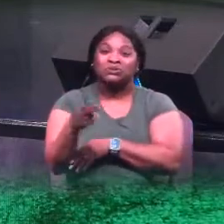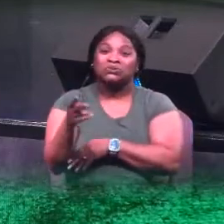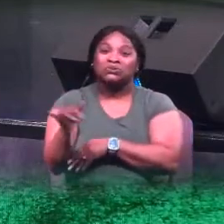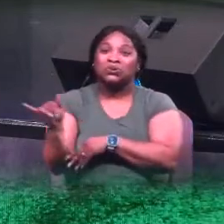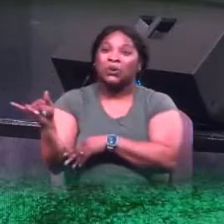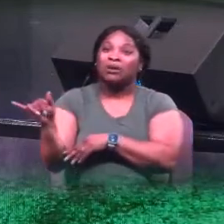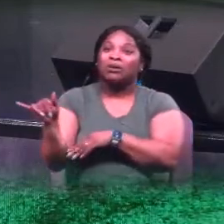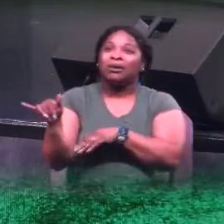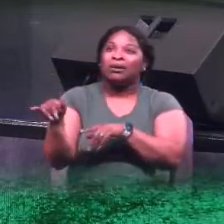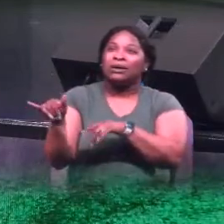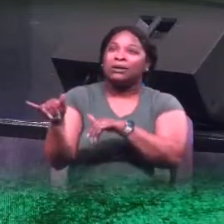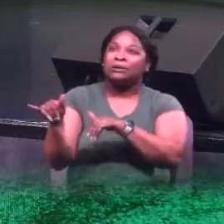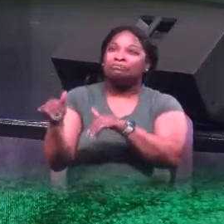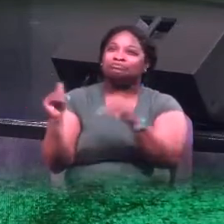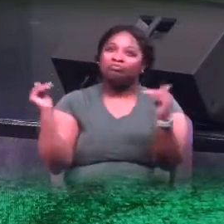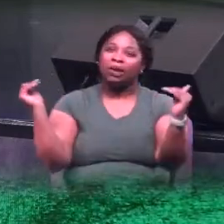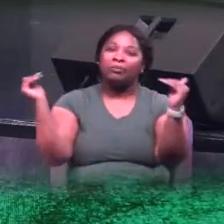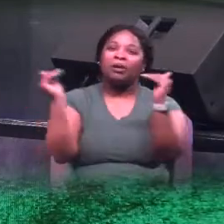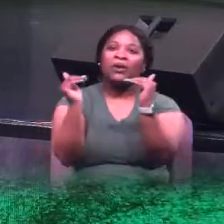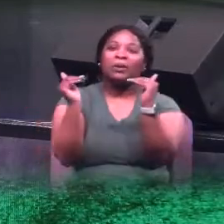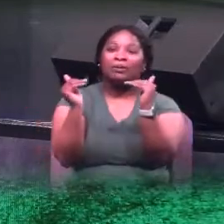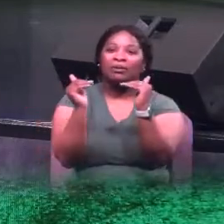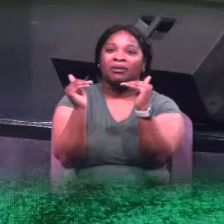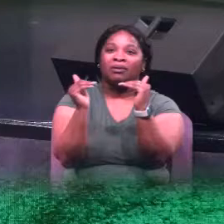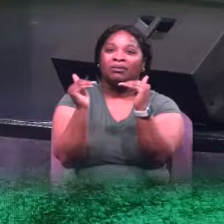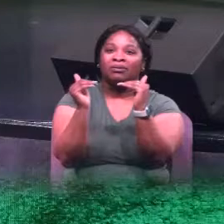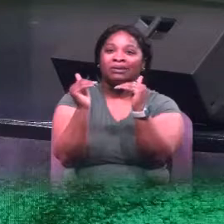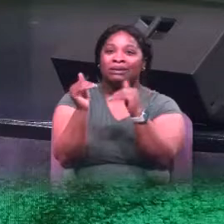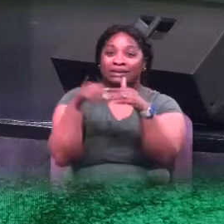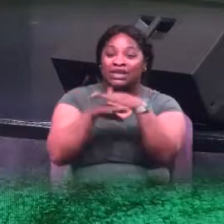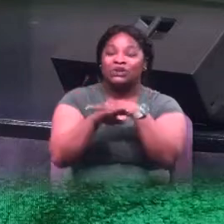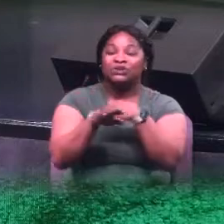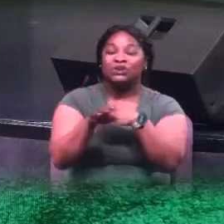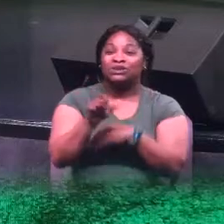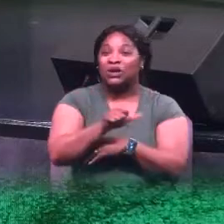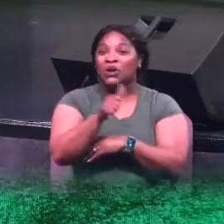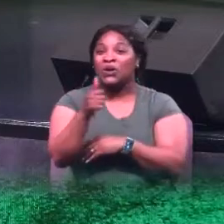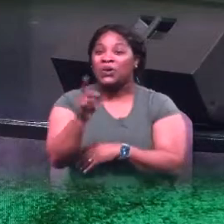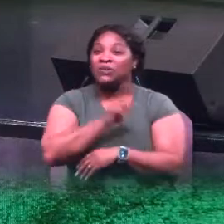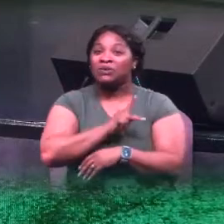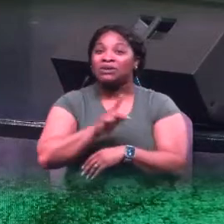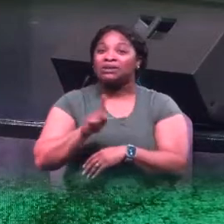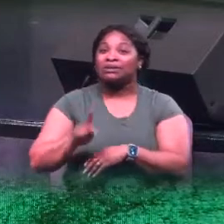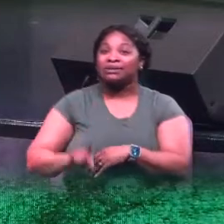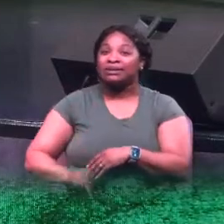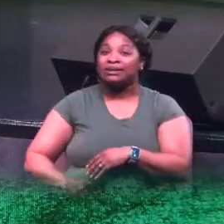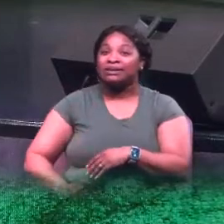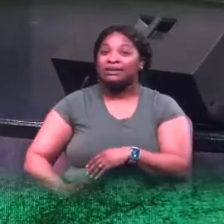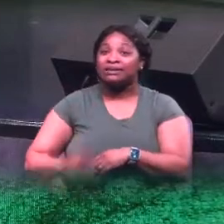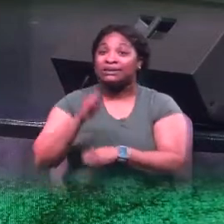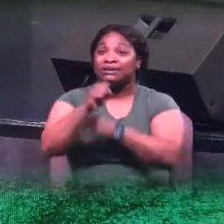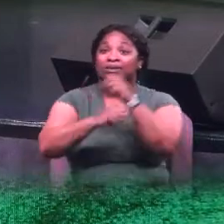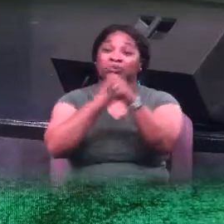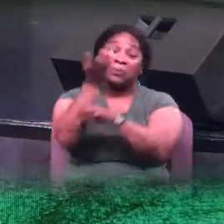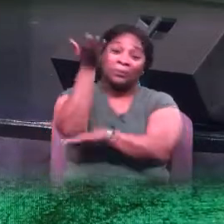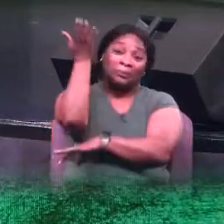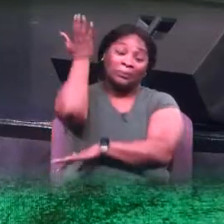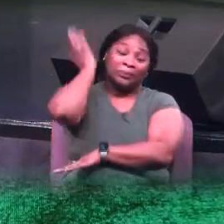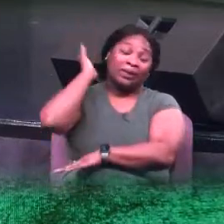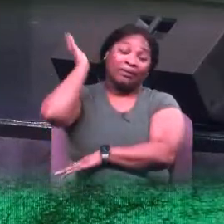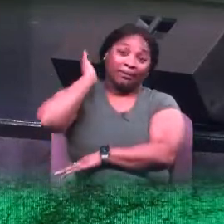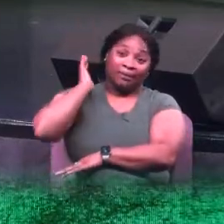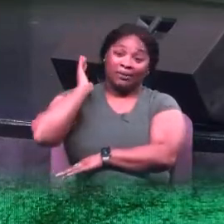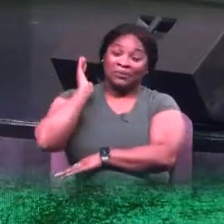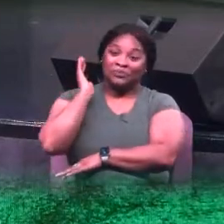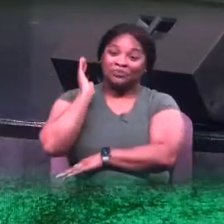parallel between the entrance of other kings centuries ago and their entrance.